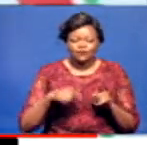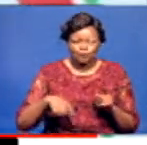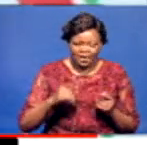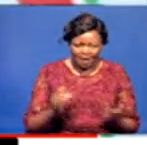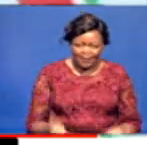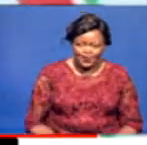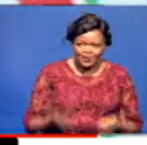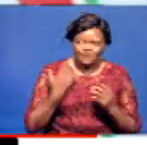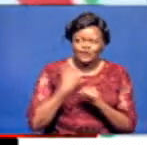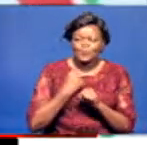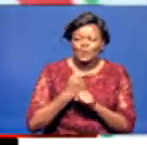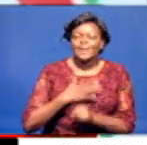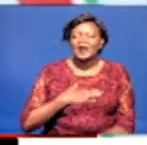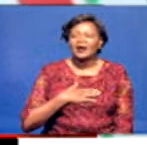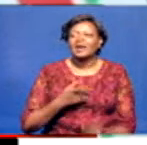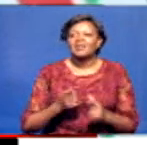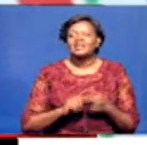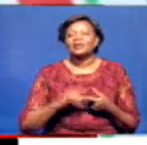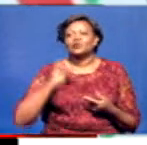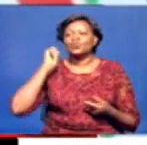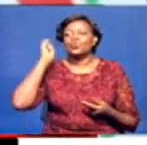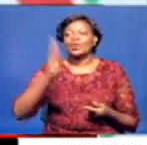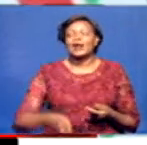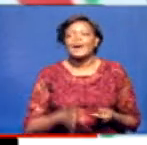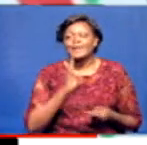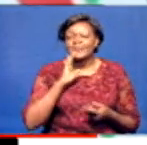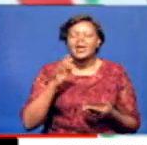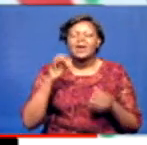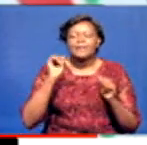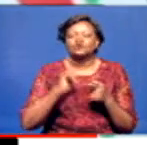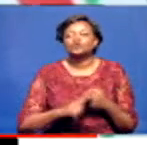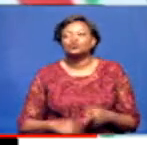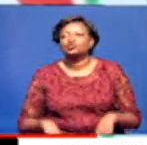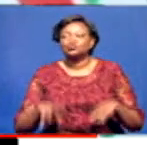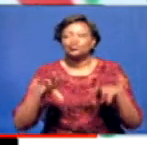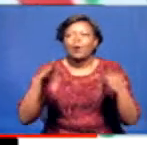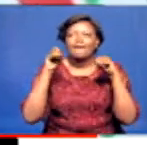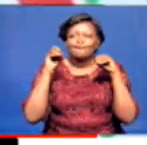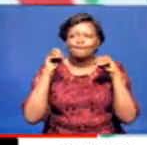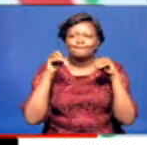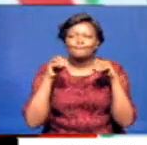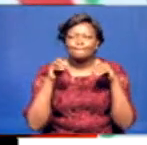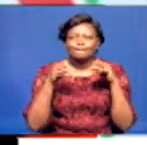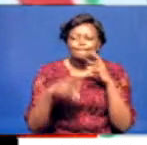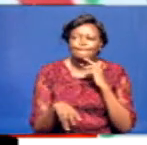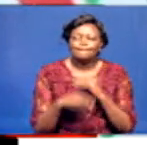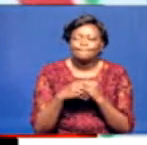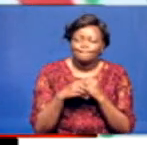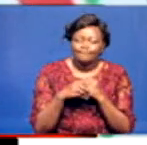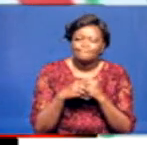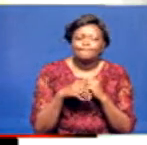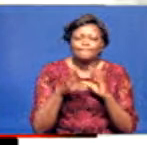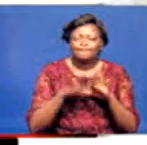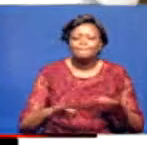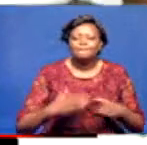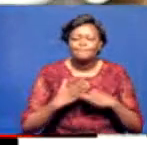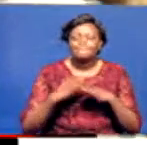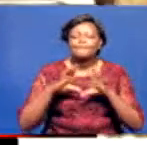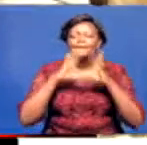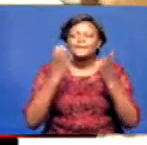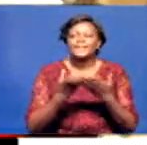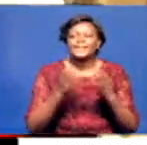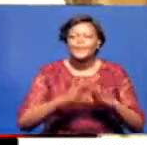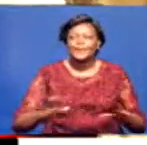our efforts, then we'll be able again also to capture additional market share in the global market.